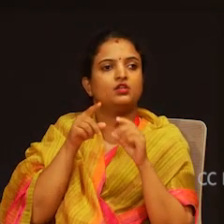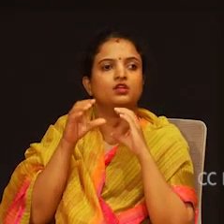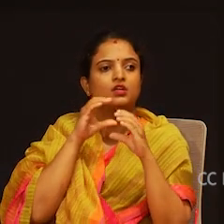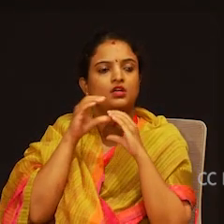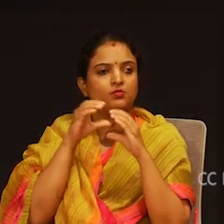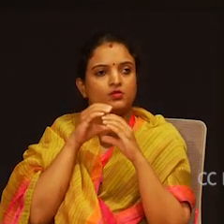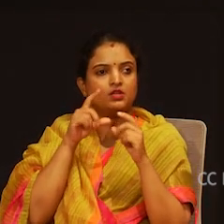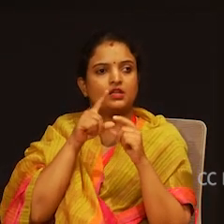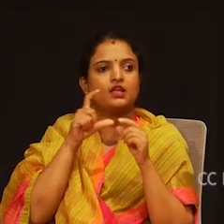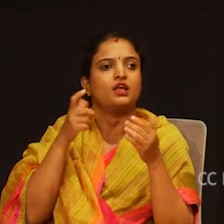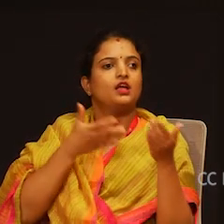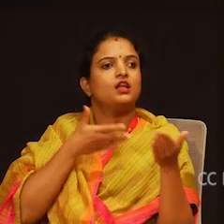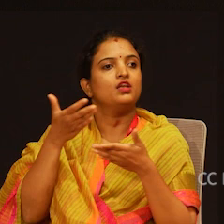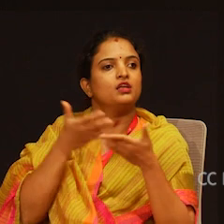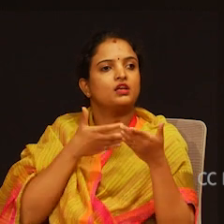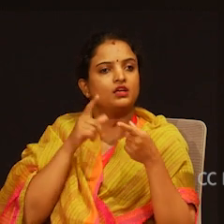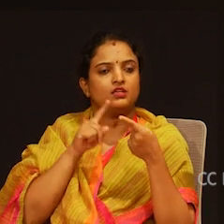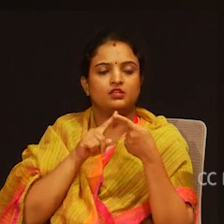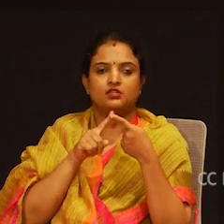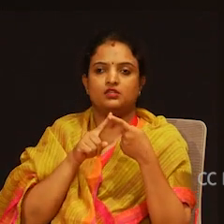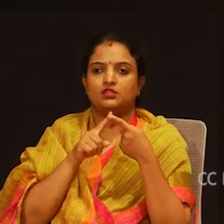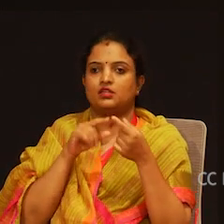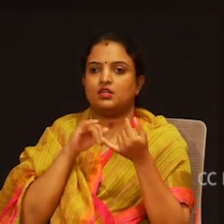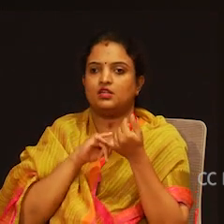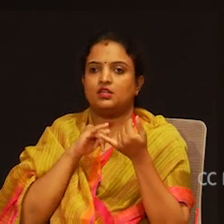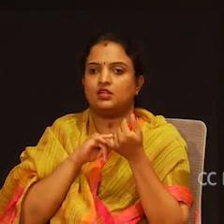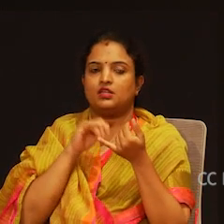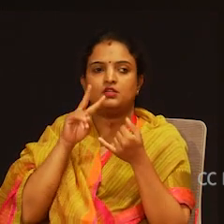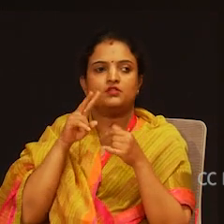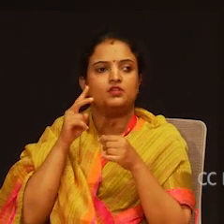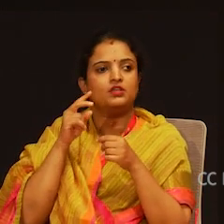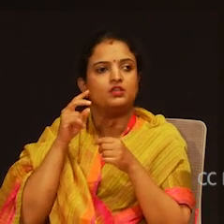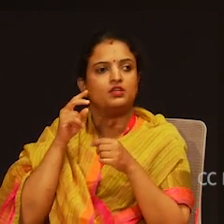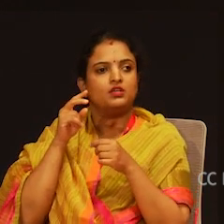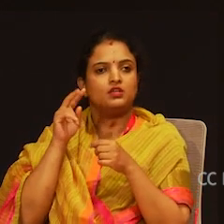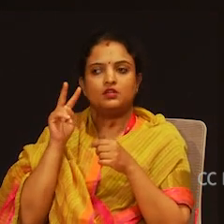Communication, Kolkata, and SSSVV State